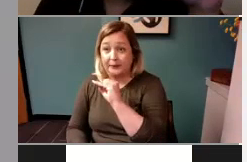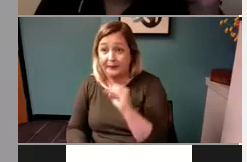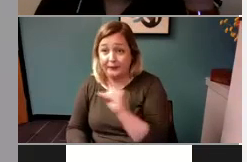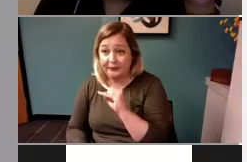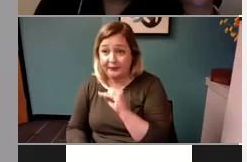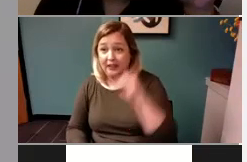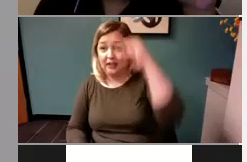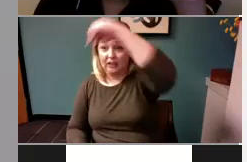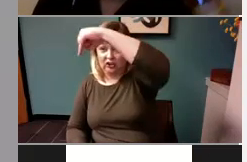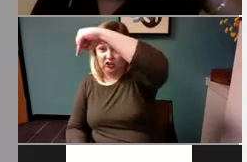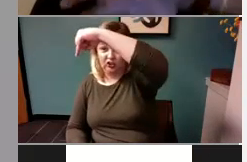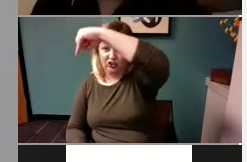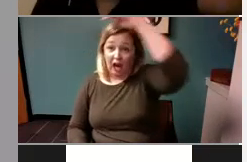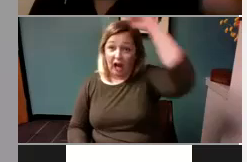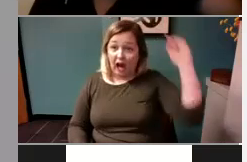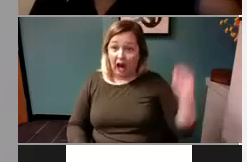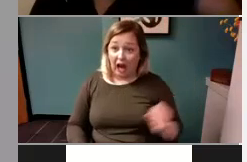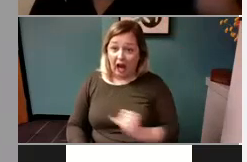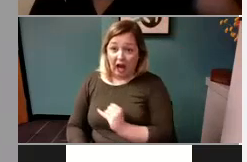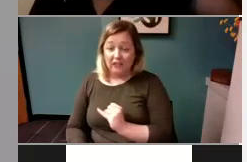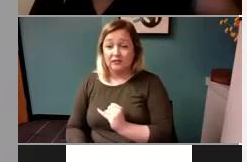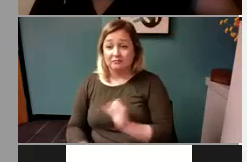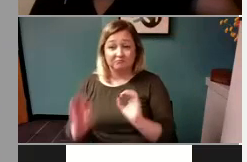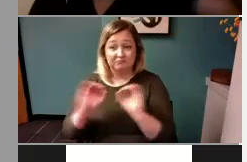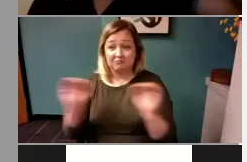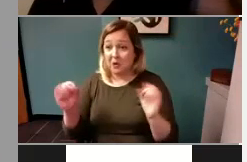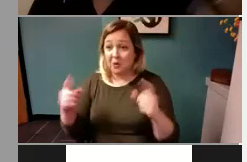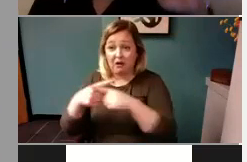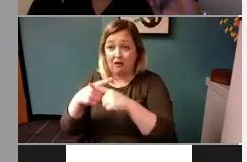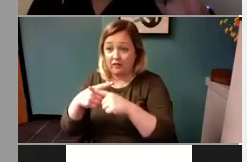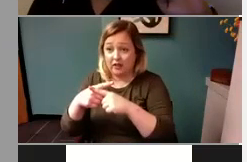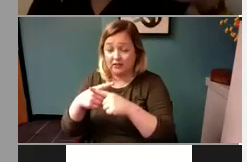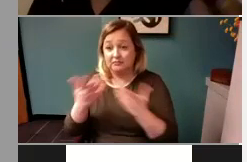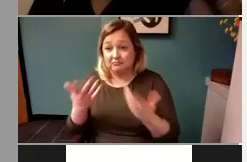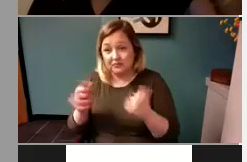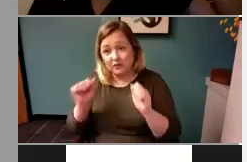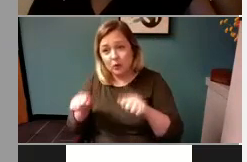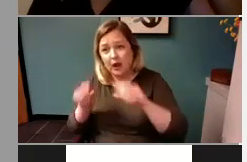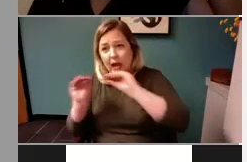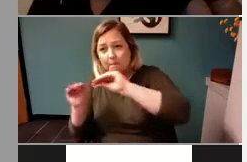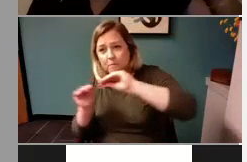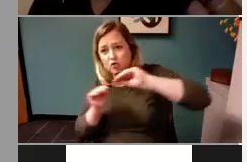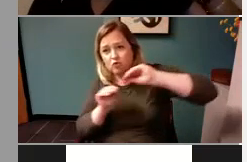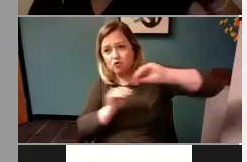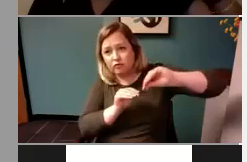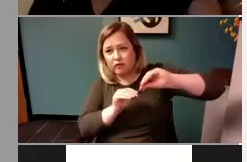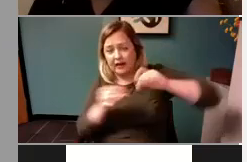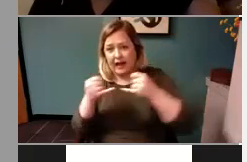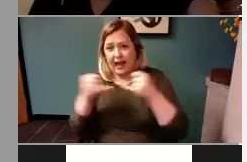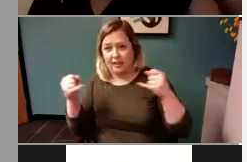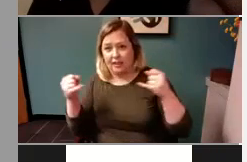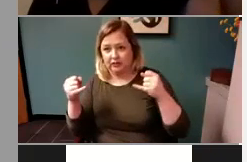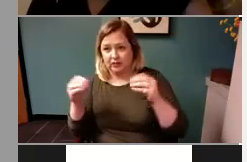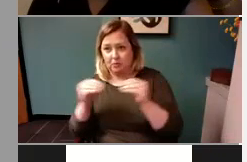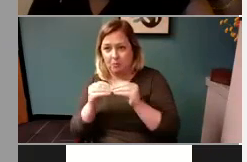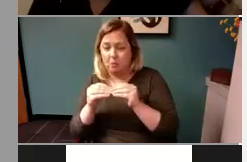So you can understand that I can move this edge a bit further, and then I can say that this is still a planar graph